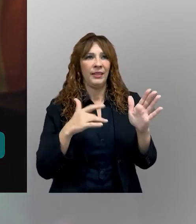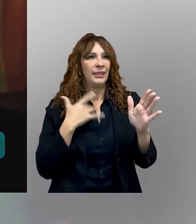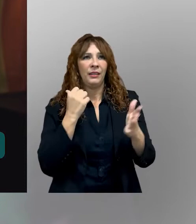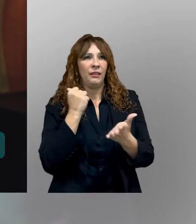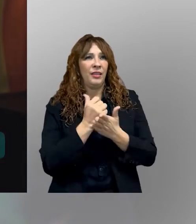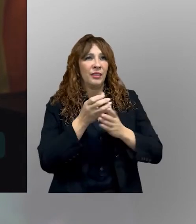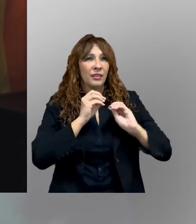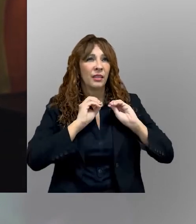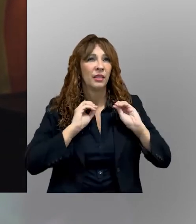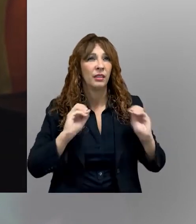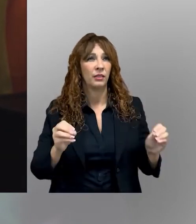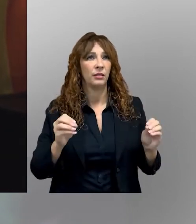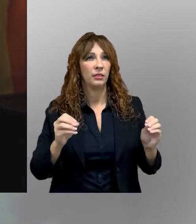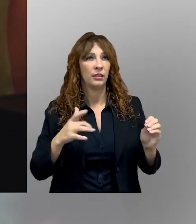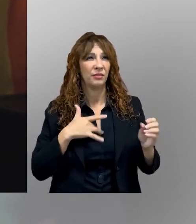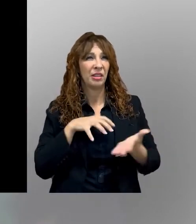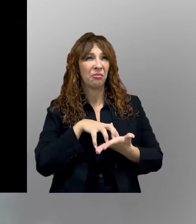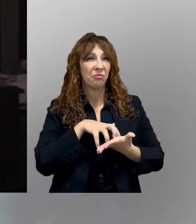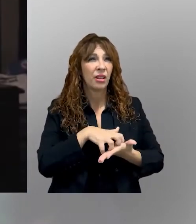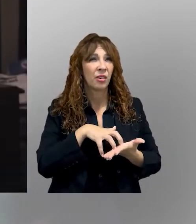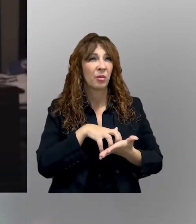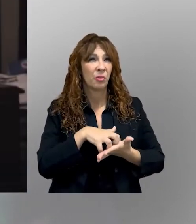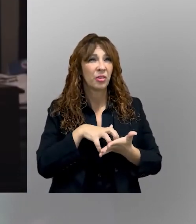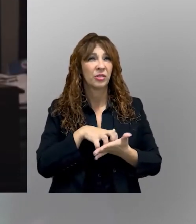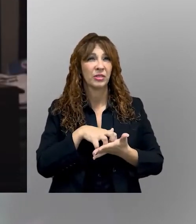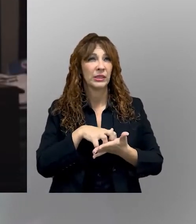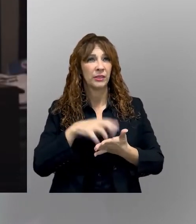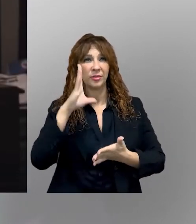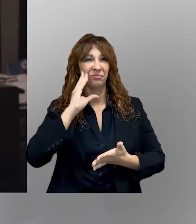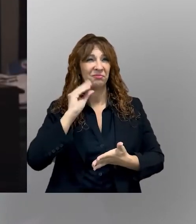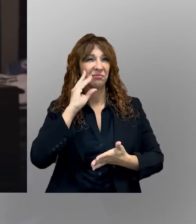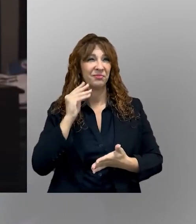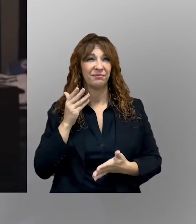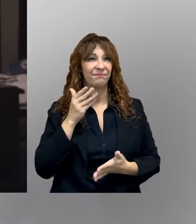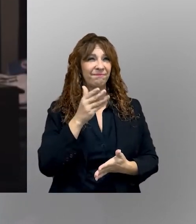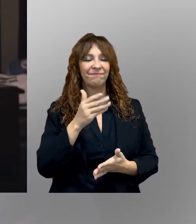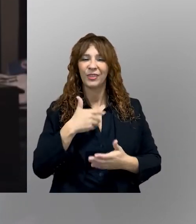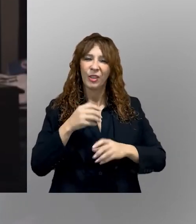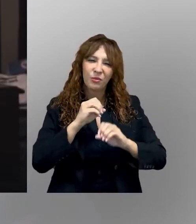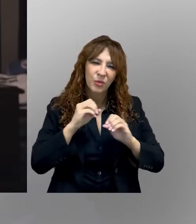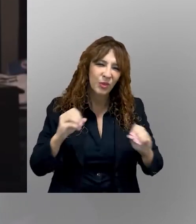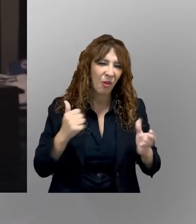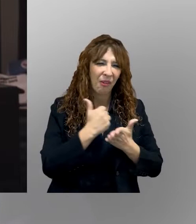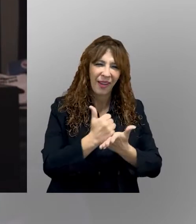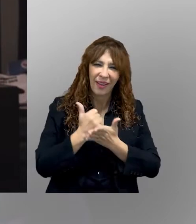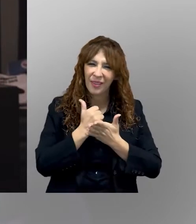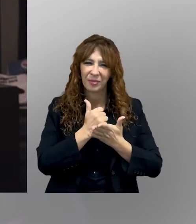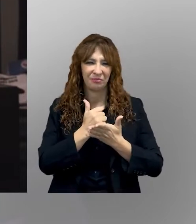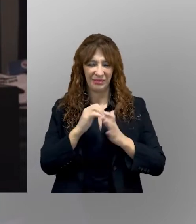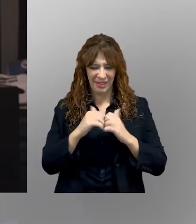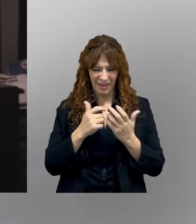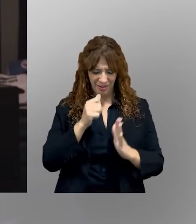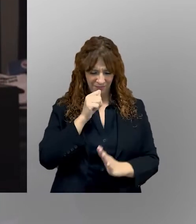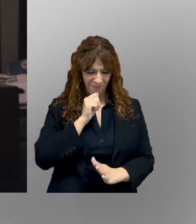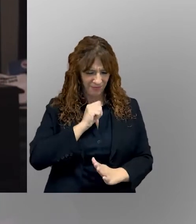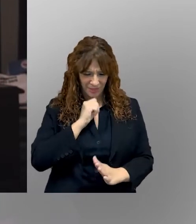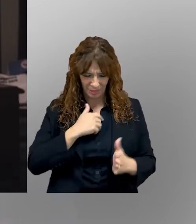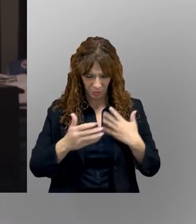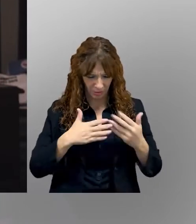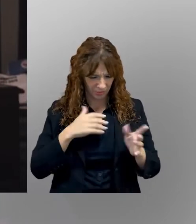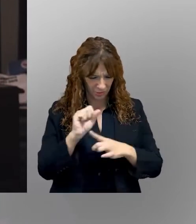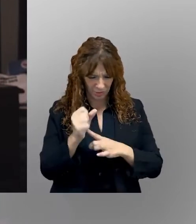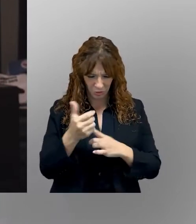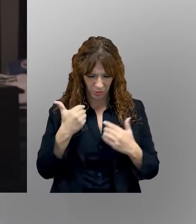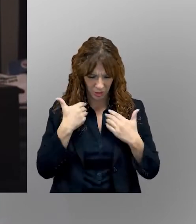room, and the amount of helplessness and vulnerability that you have when you're in there, that you really have no recourse to deal